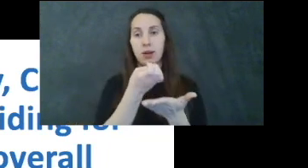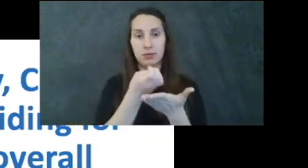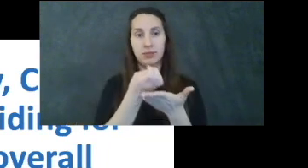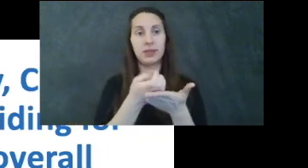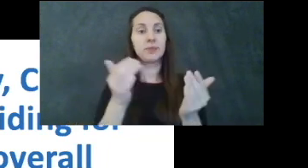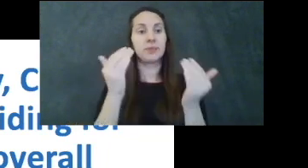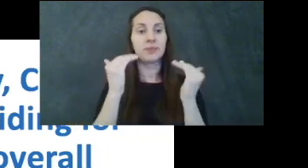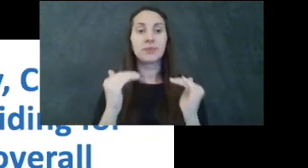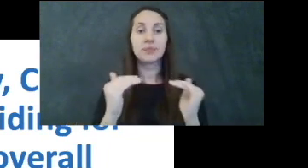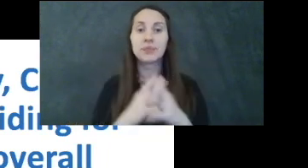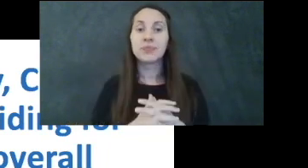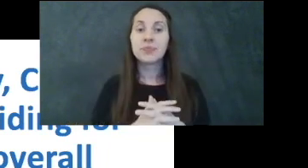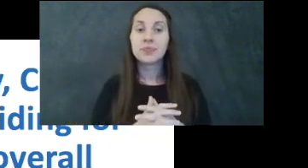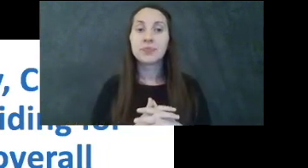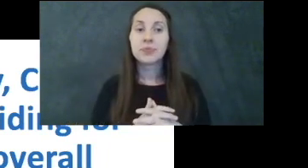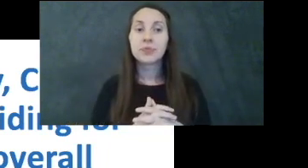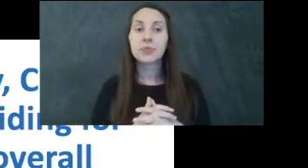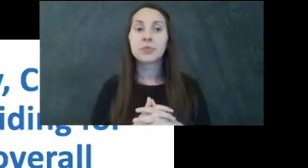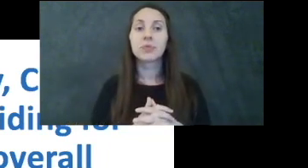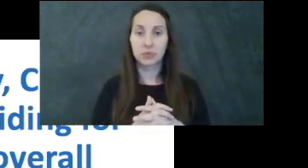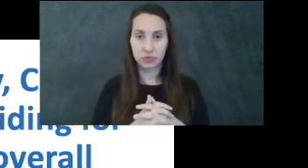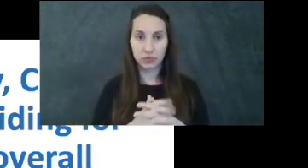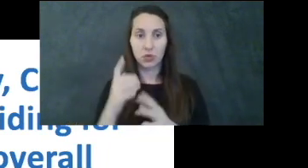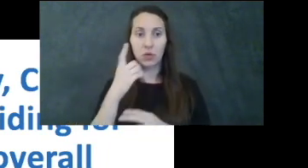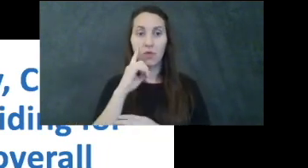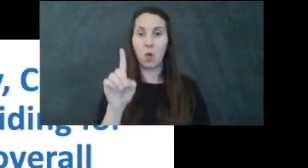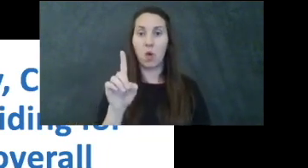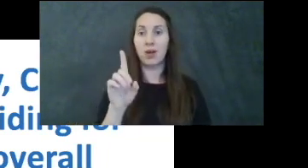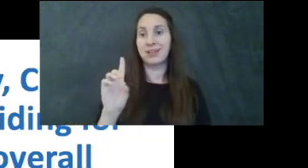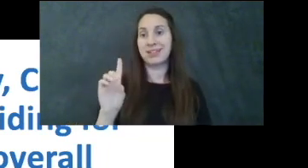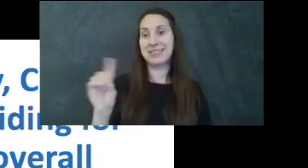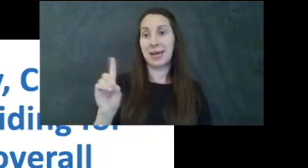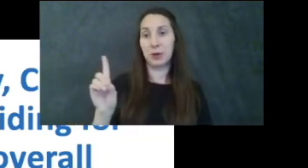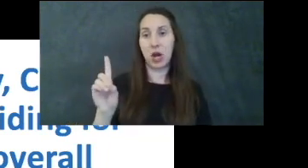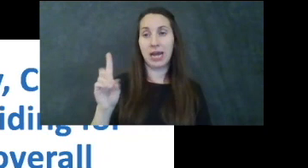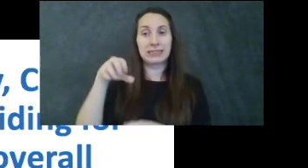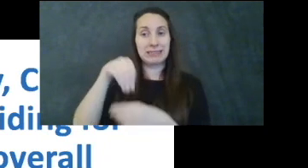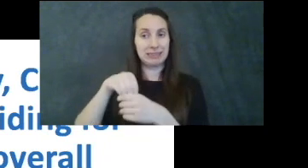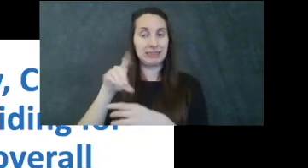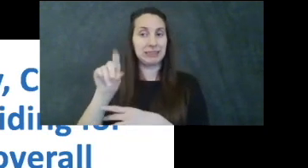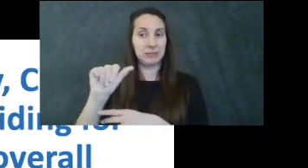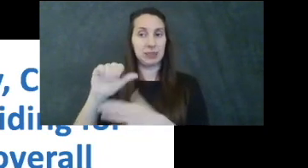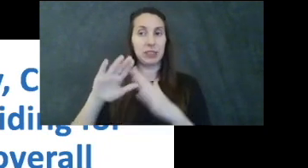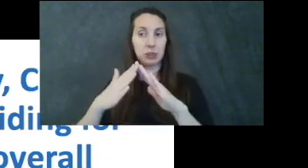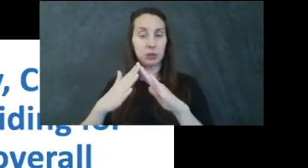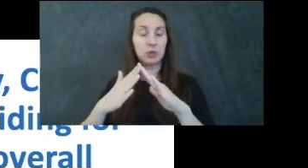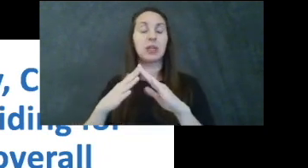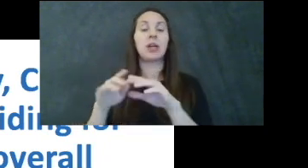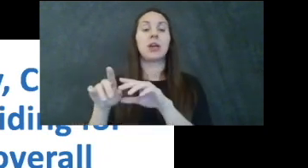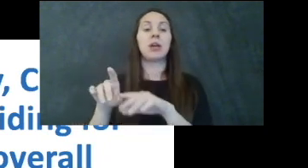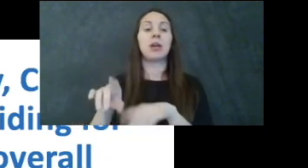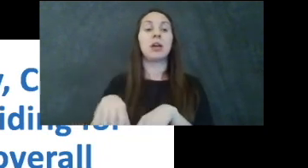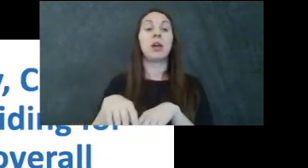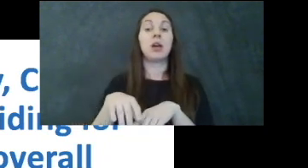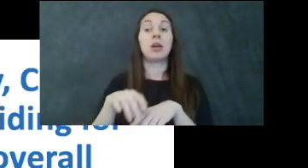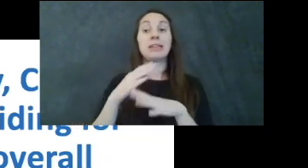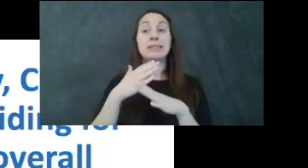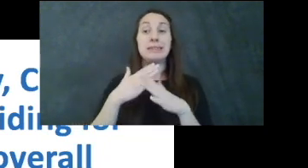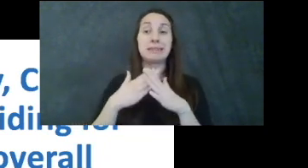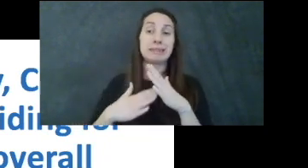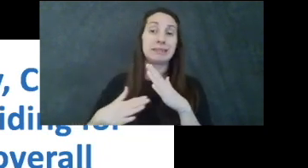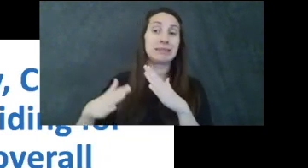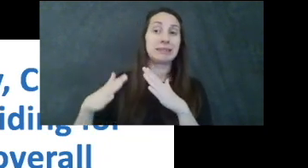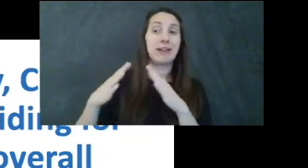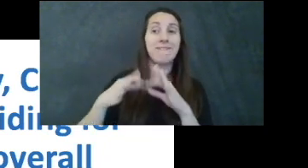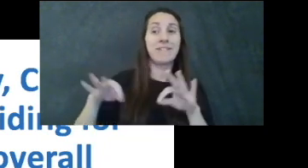in the disability community and for Democrats in the disability community, COVID-19 was a very, very, very